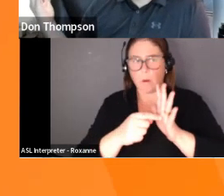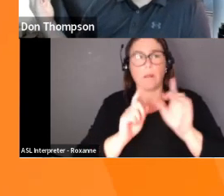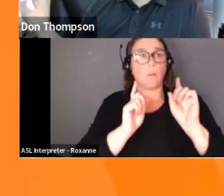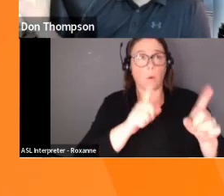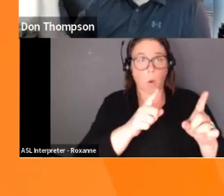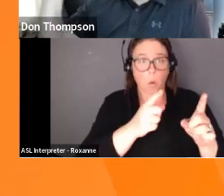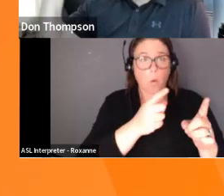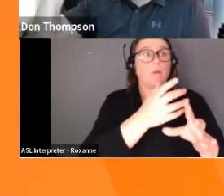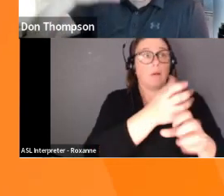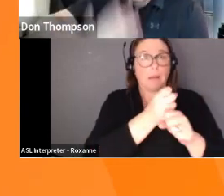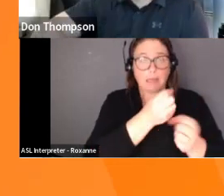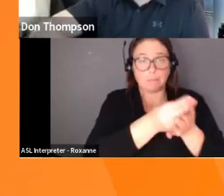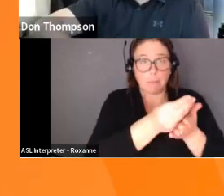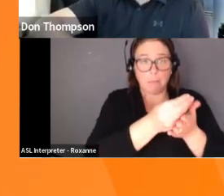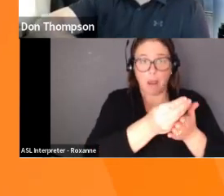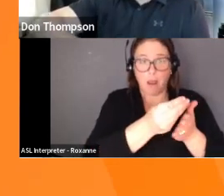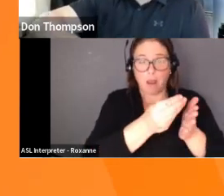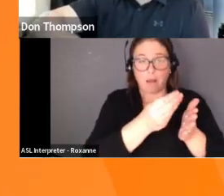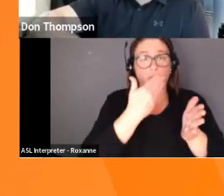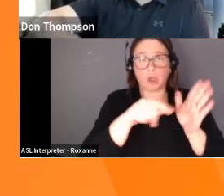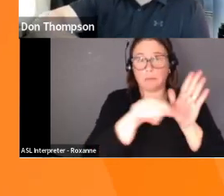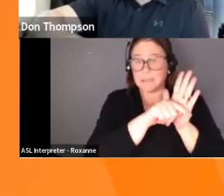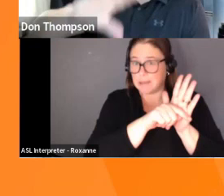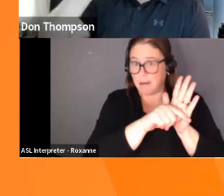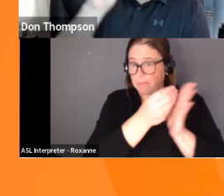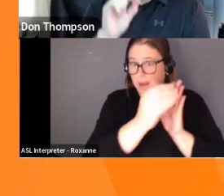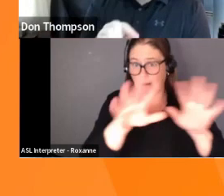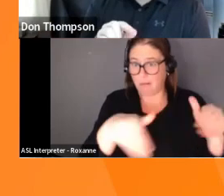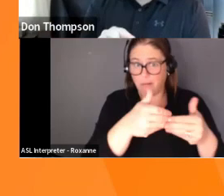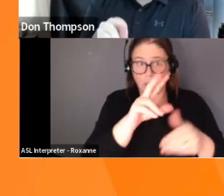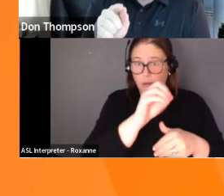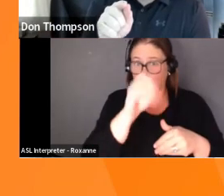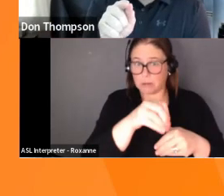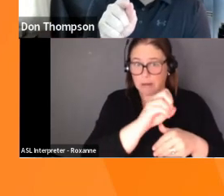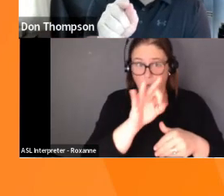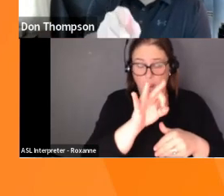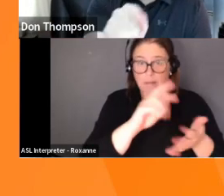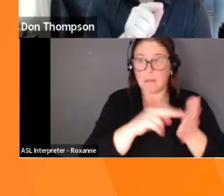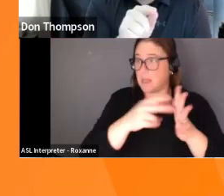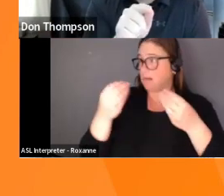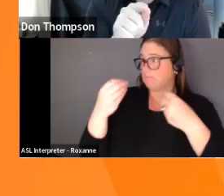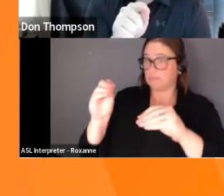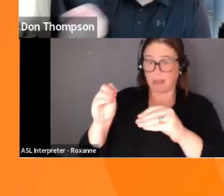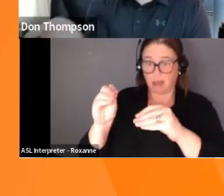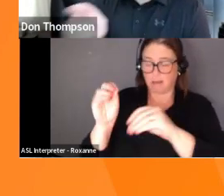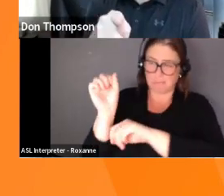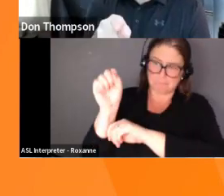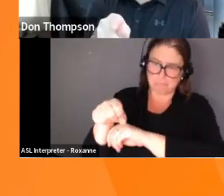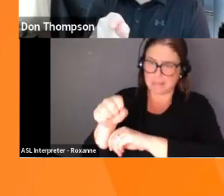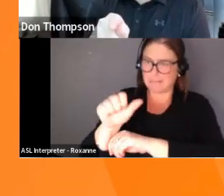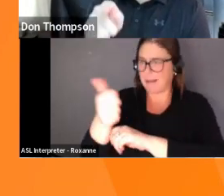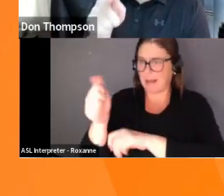off, and completely trash your market. And what happens is Sobeys sees